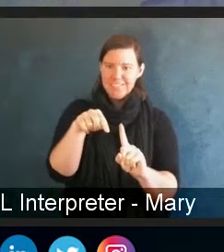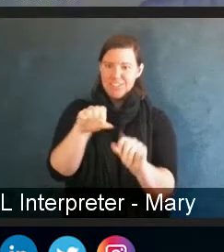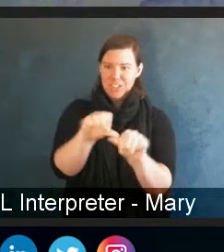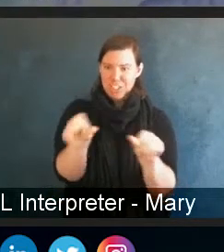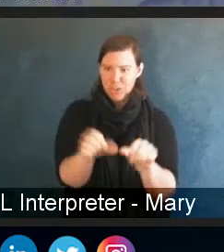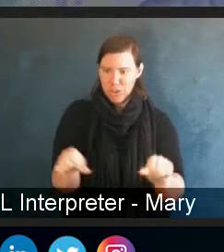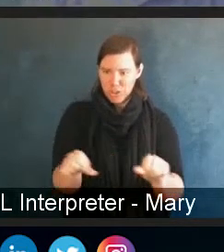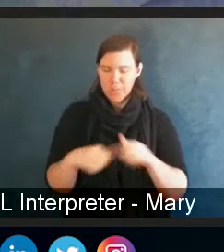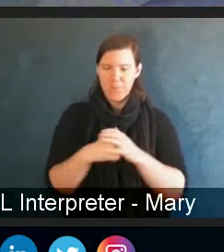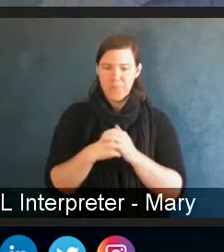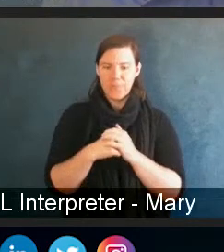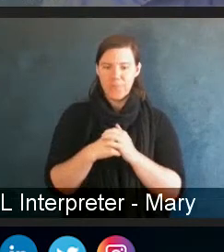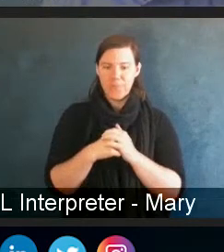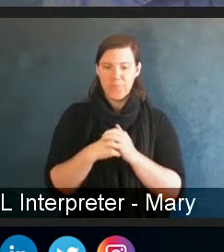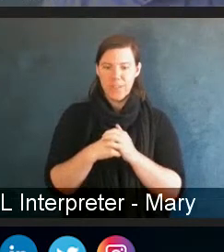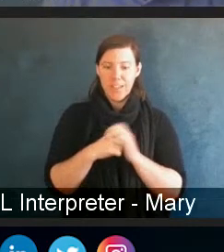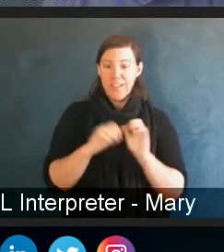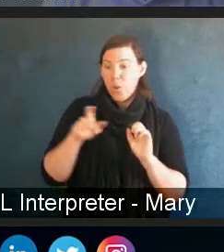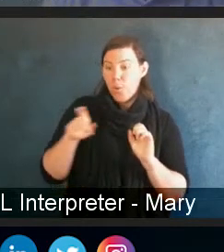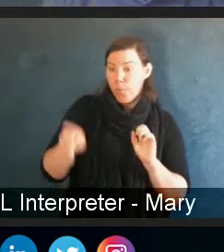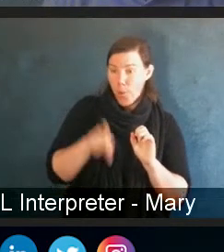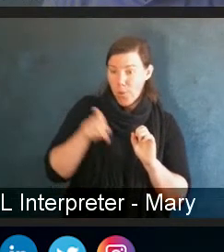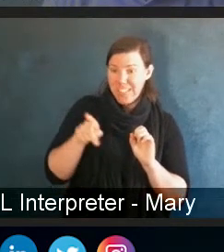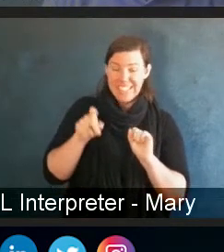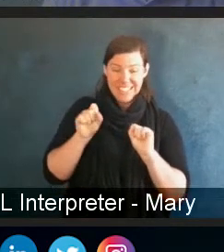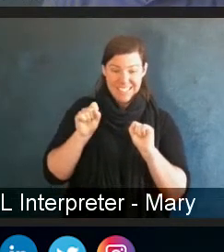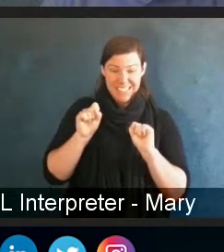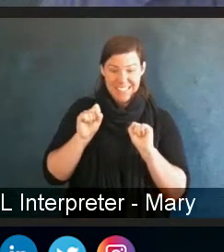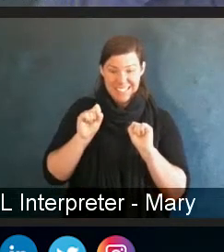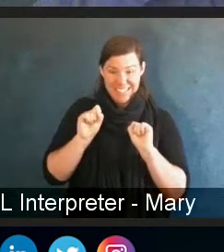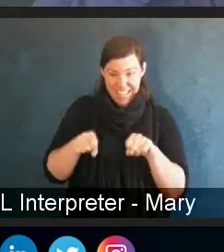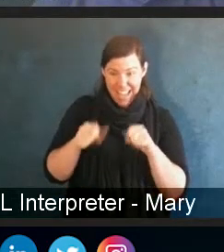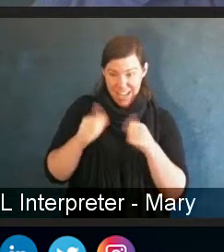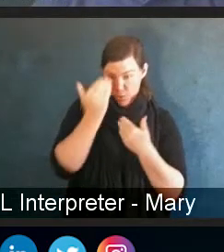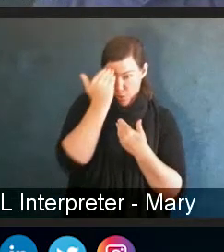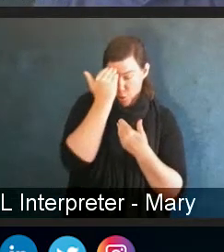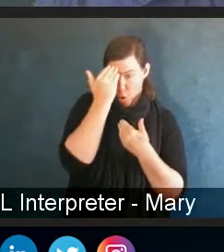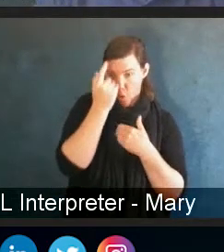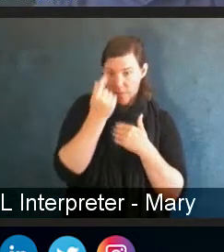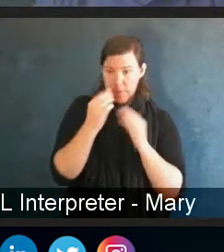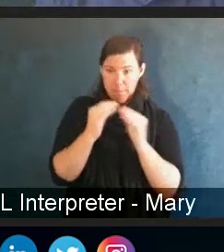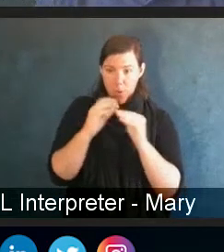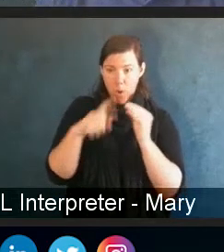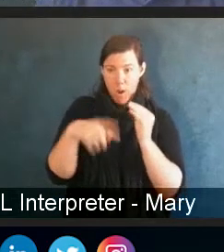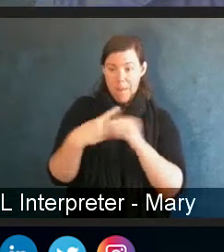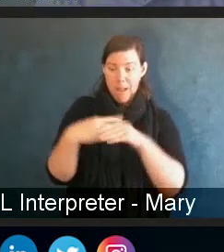surface qualities of the protein, such as if it's positively or negatively charged,